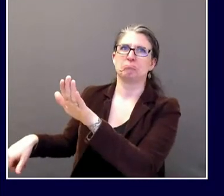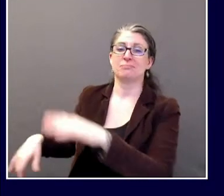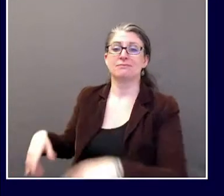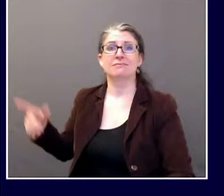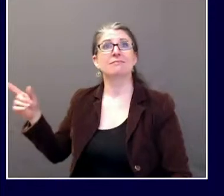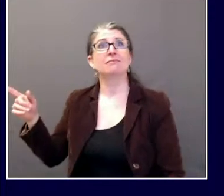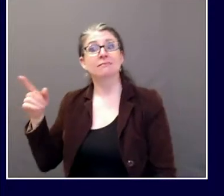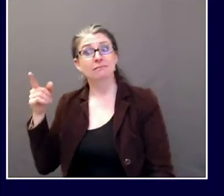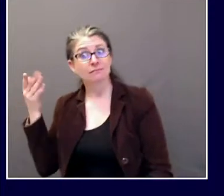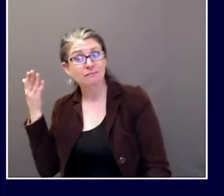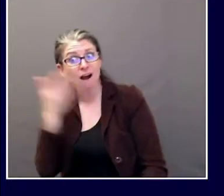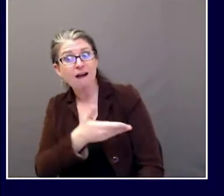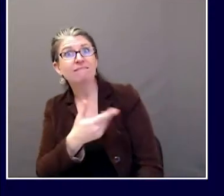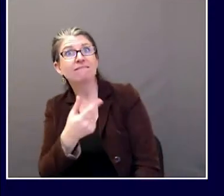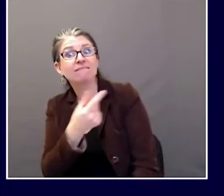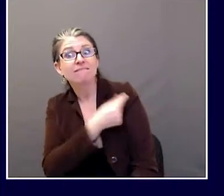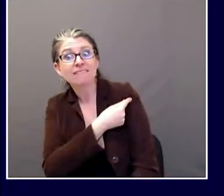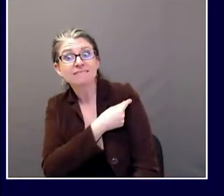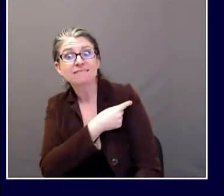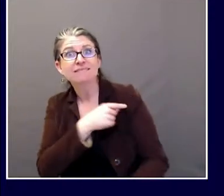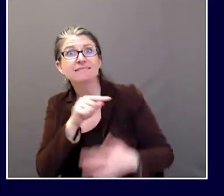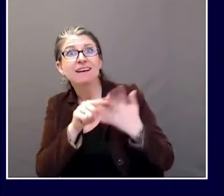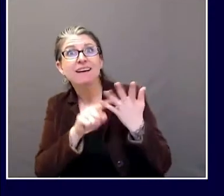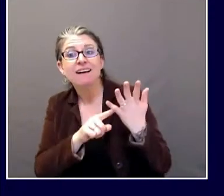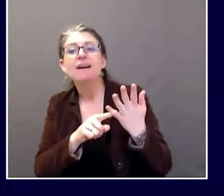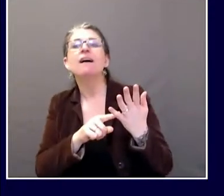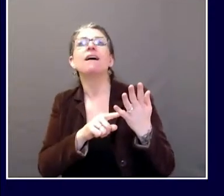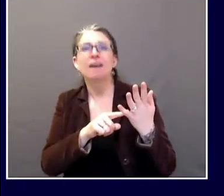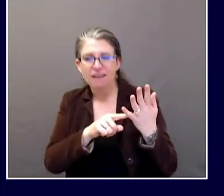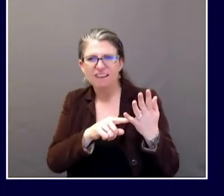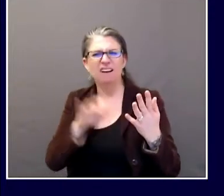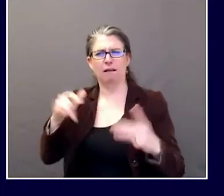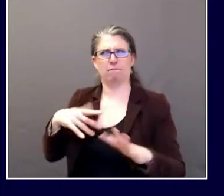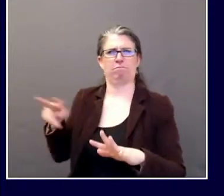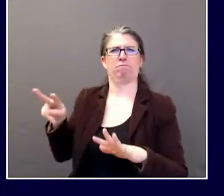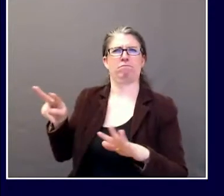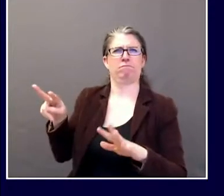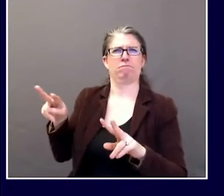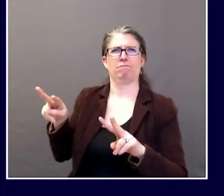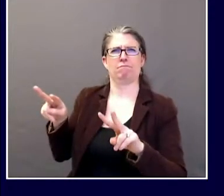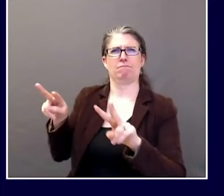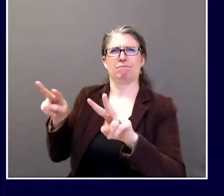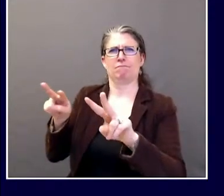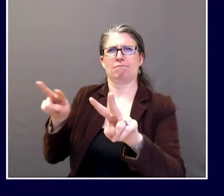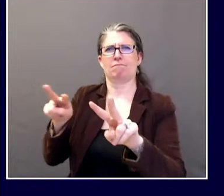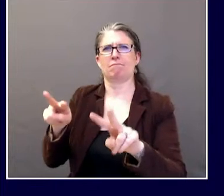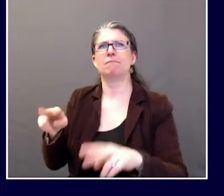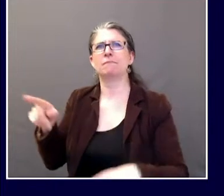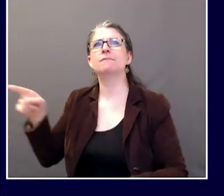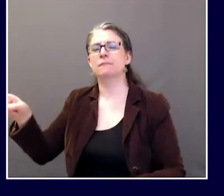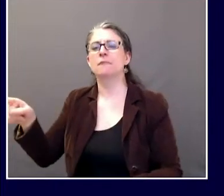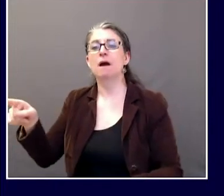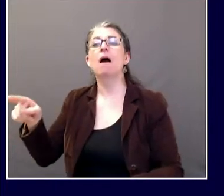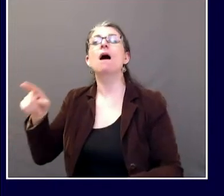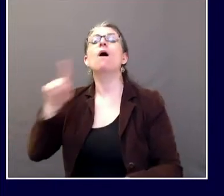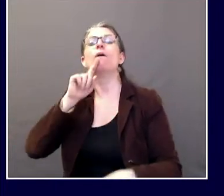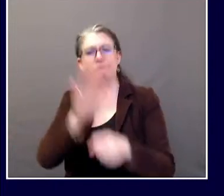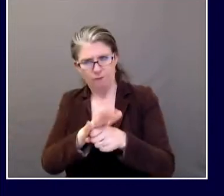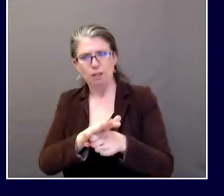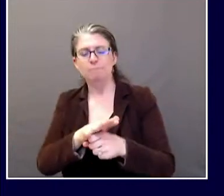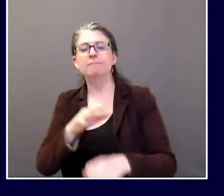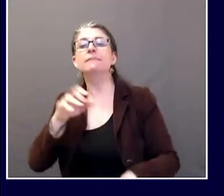and call the hospital directly. If it's legitimate, that'll be the best way to verify your eligibility. So what these people